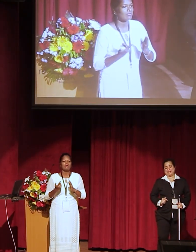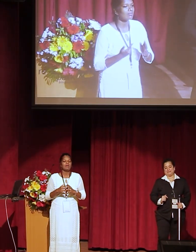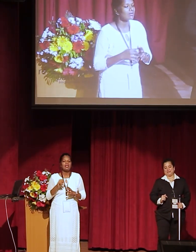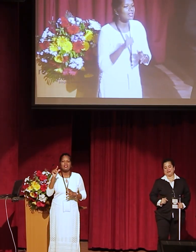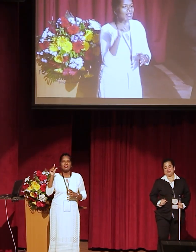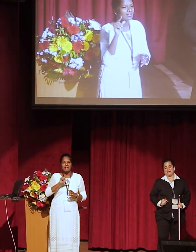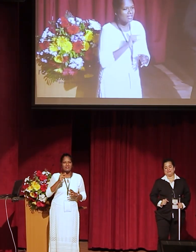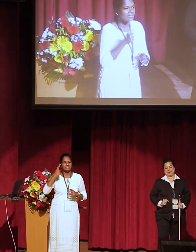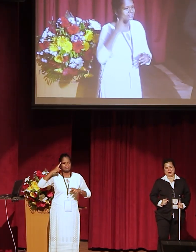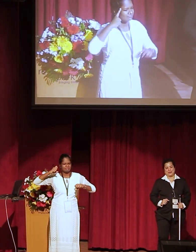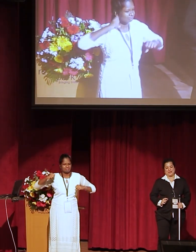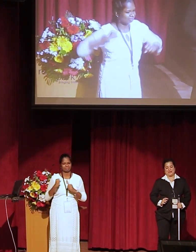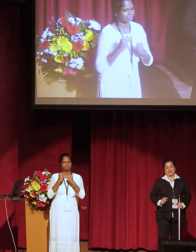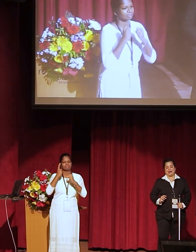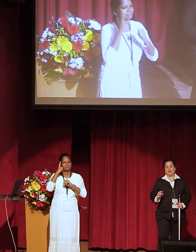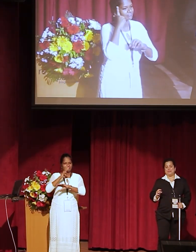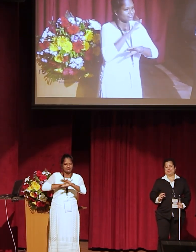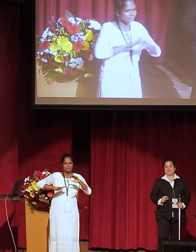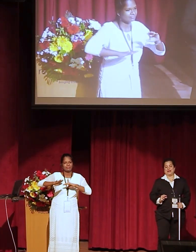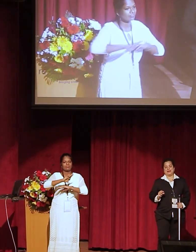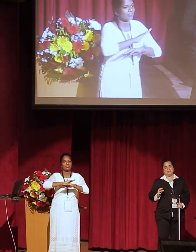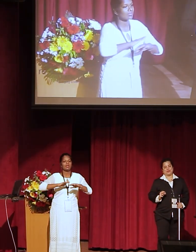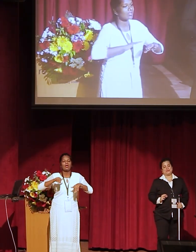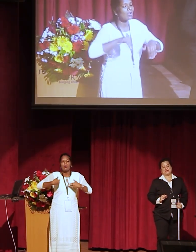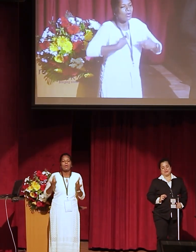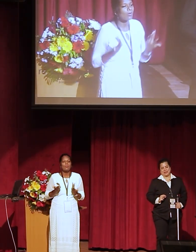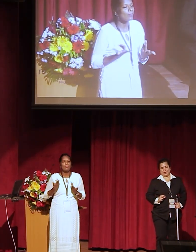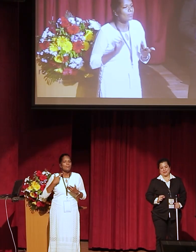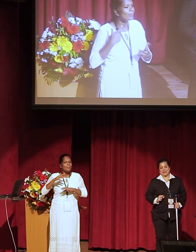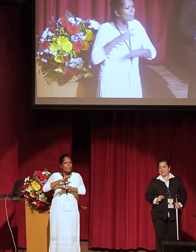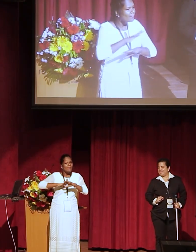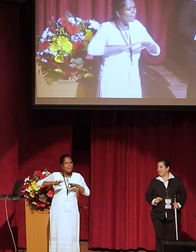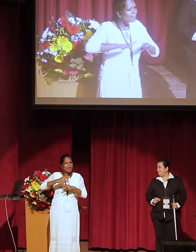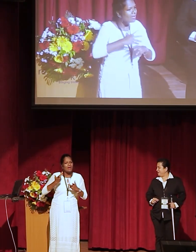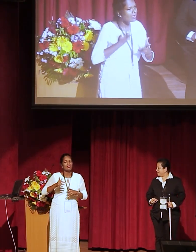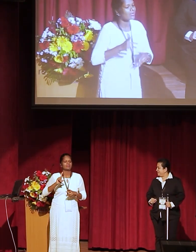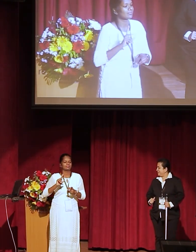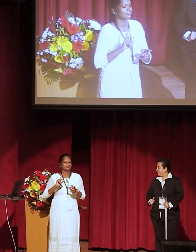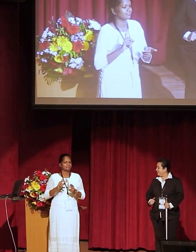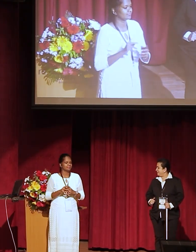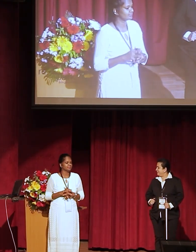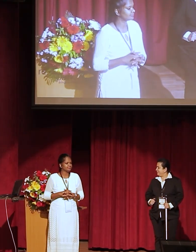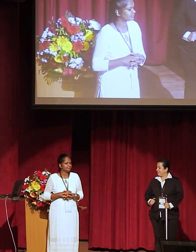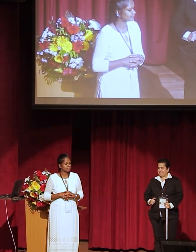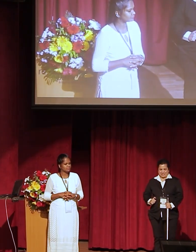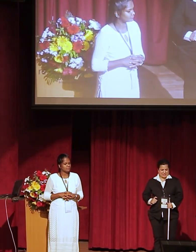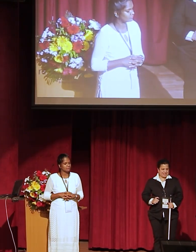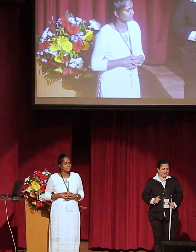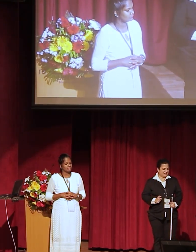a little effort we have made, how we have made, and what we are doing. Next slide, please.